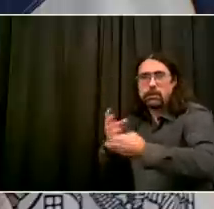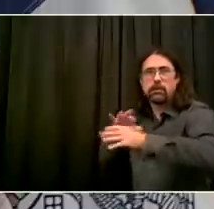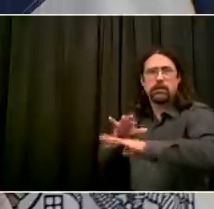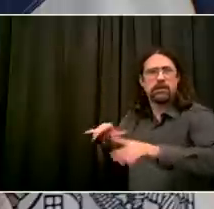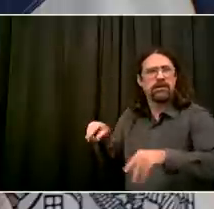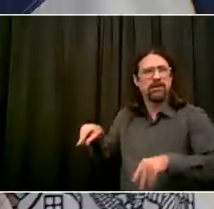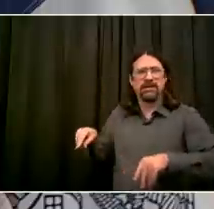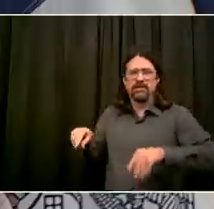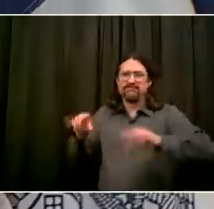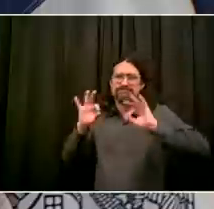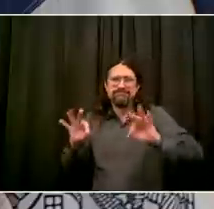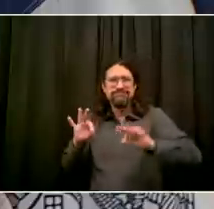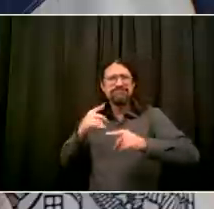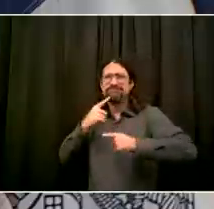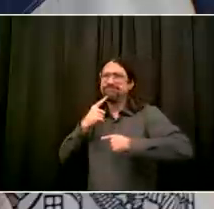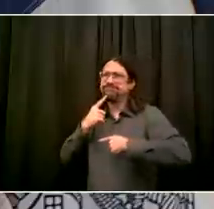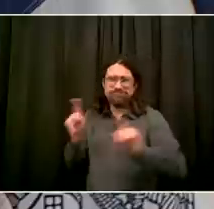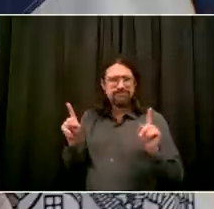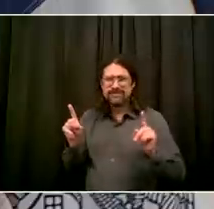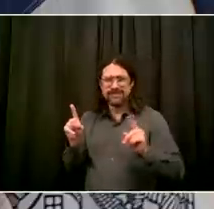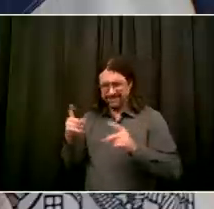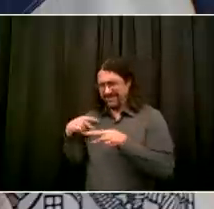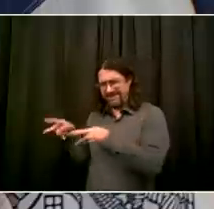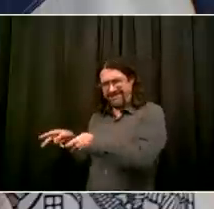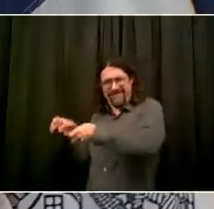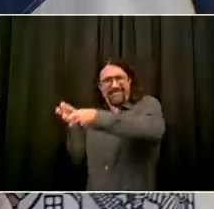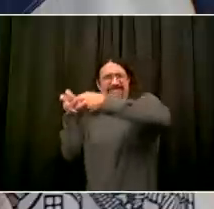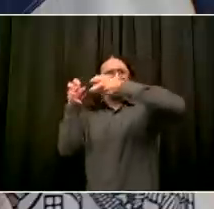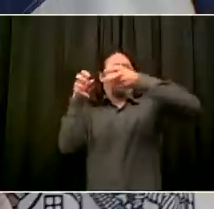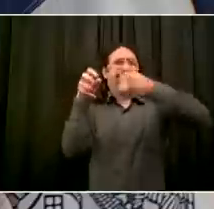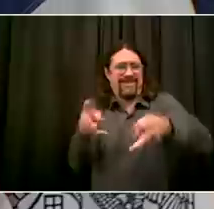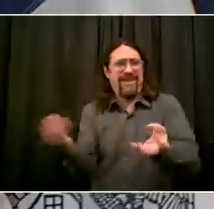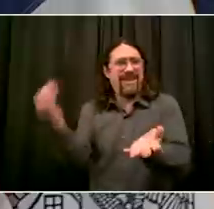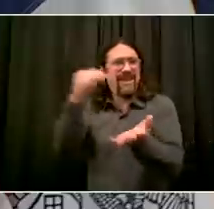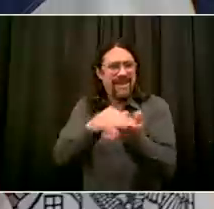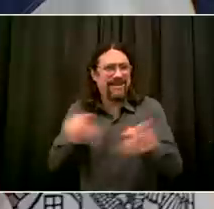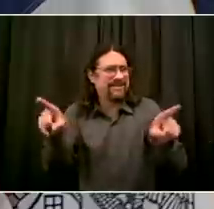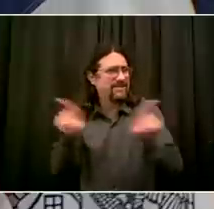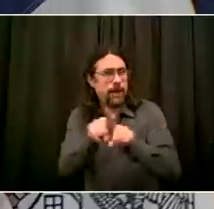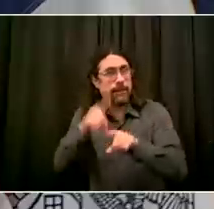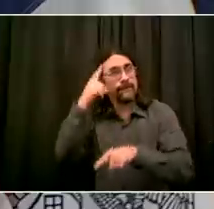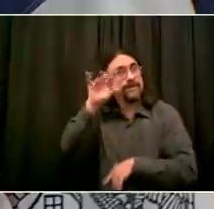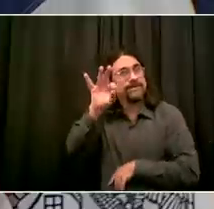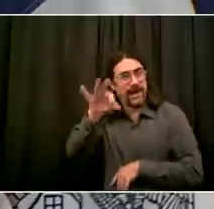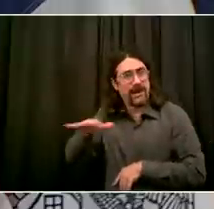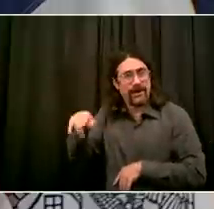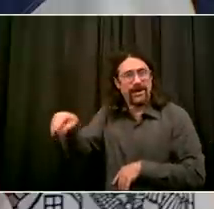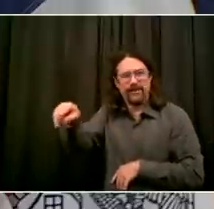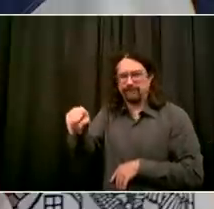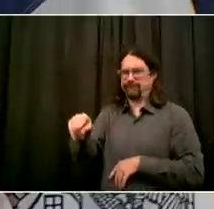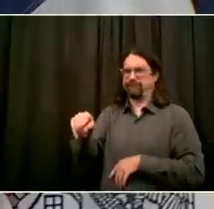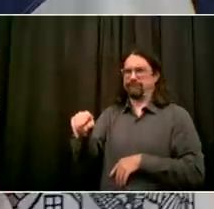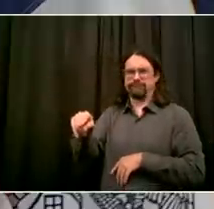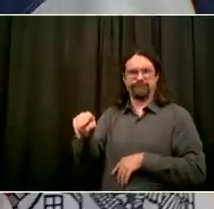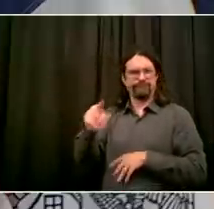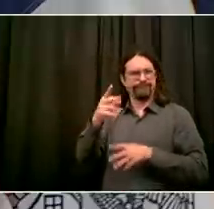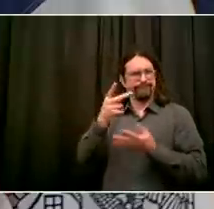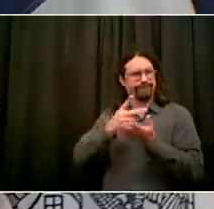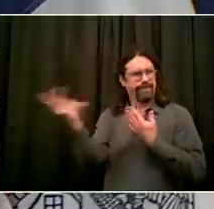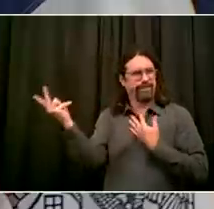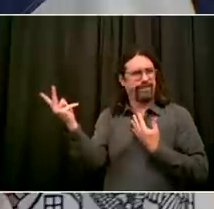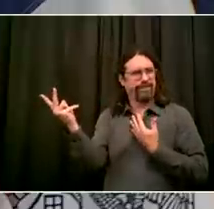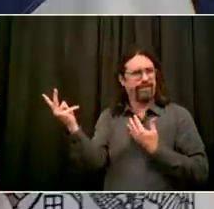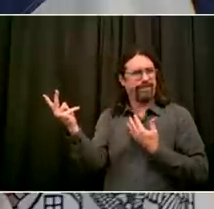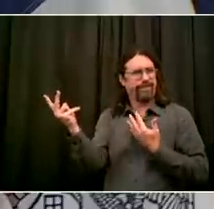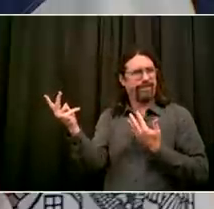past that point now. The facts on the ground make clear we need restrictions. Enforcement would have worked as